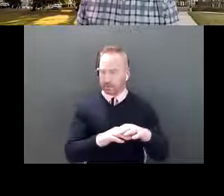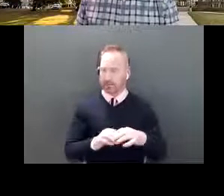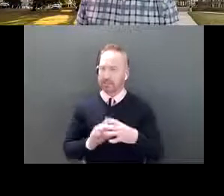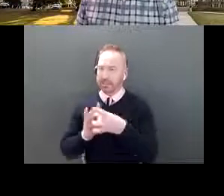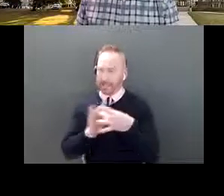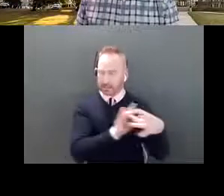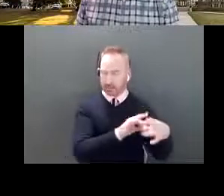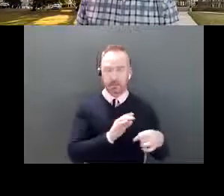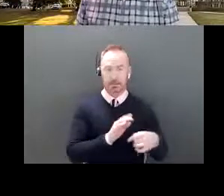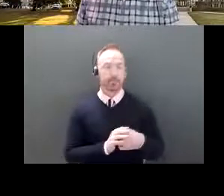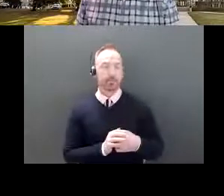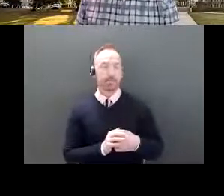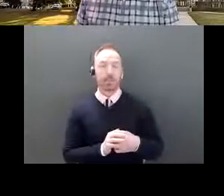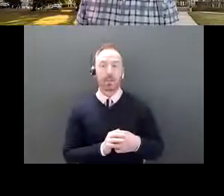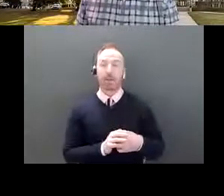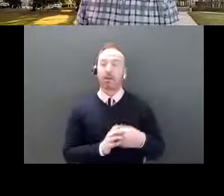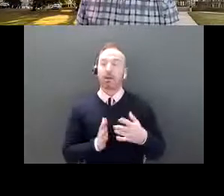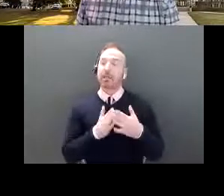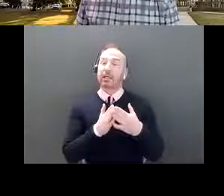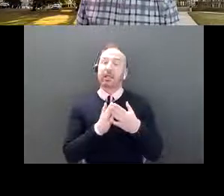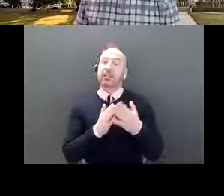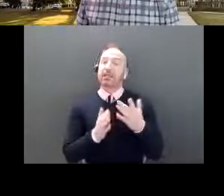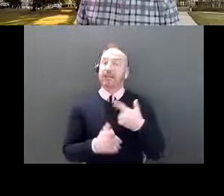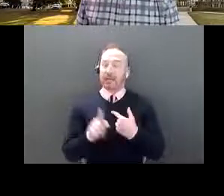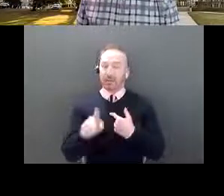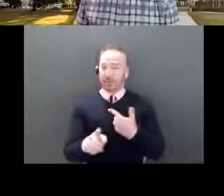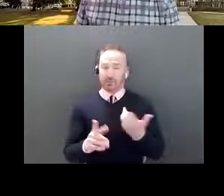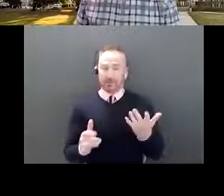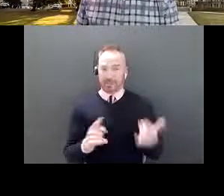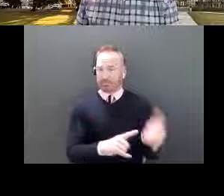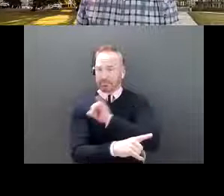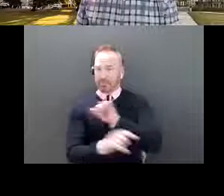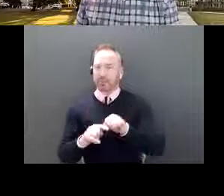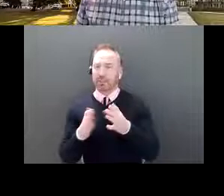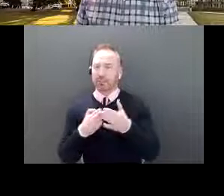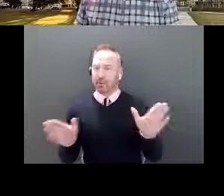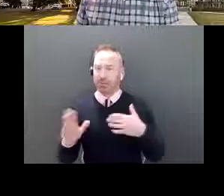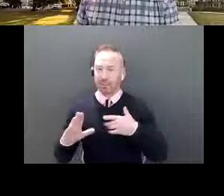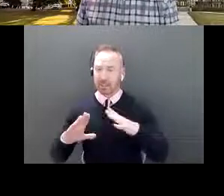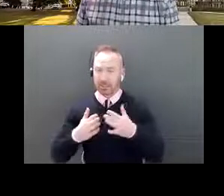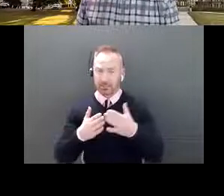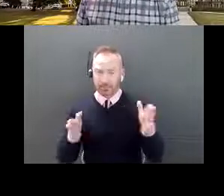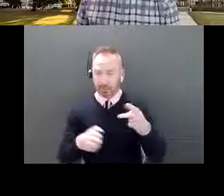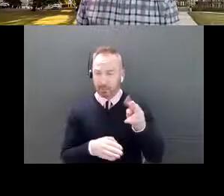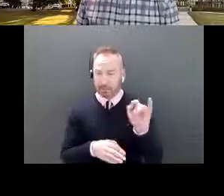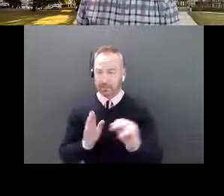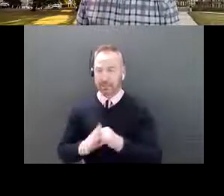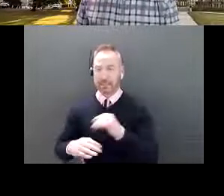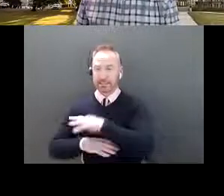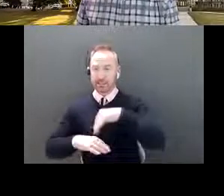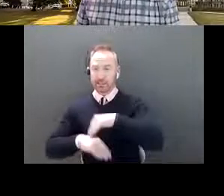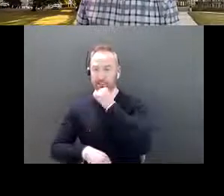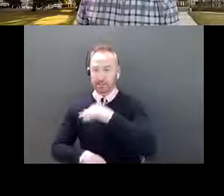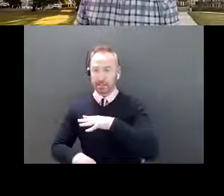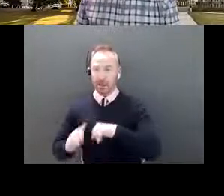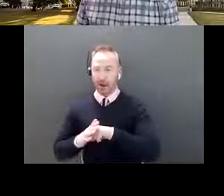homicides disproportionate to the general population. For example, Indigenous women are killed at many